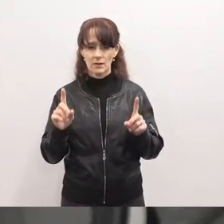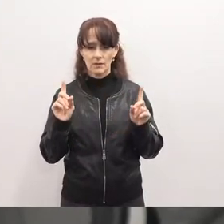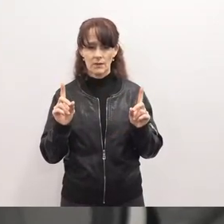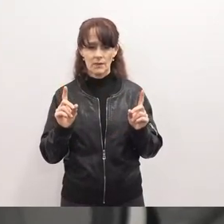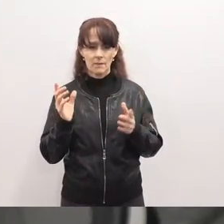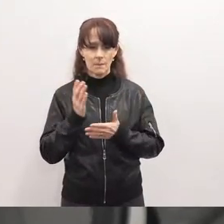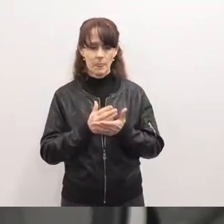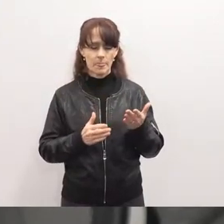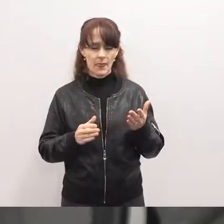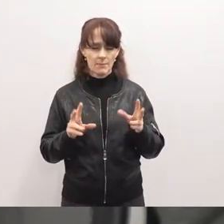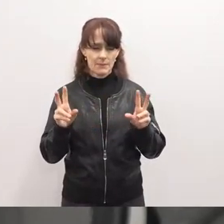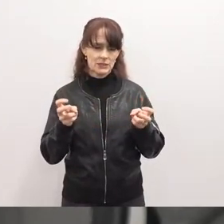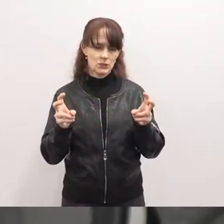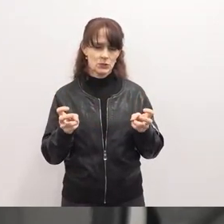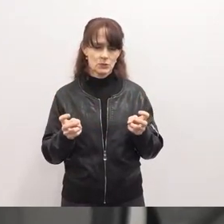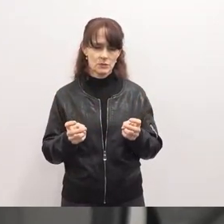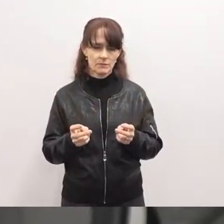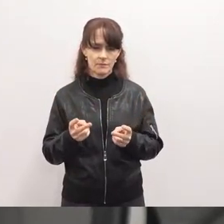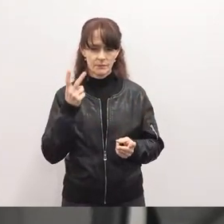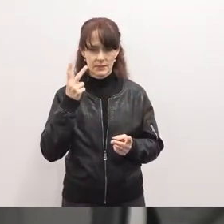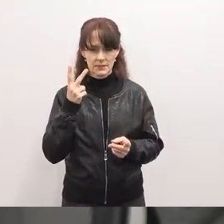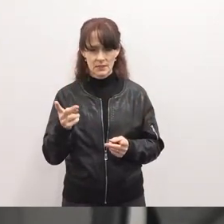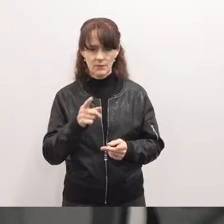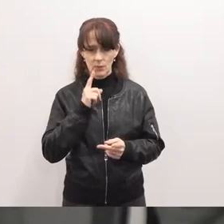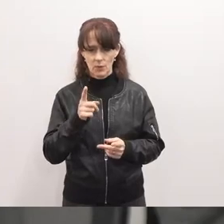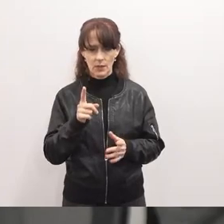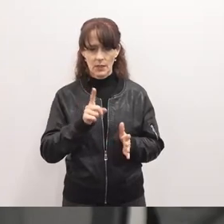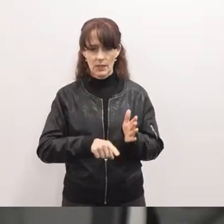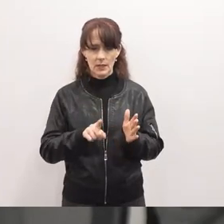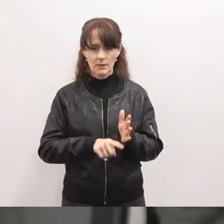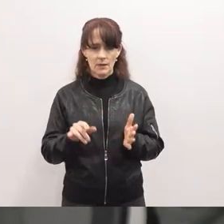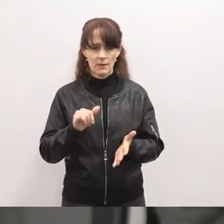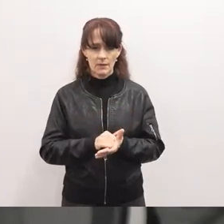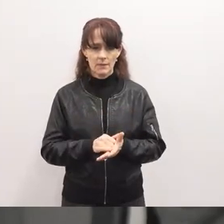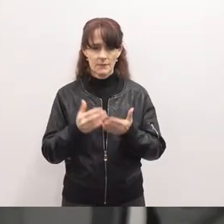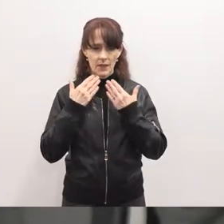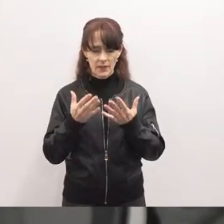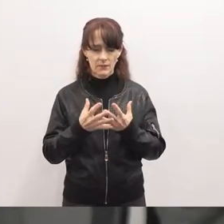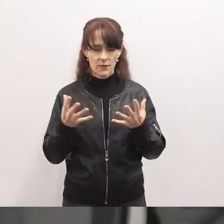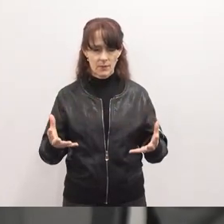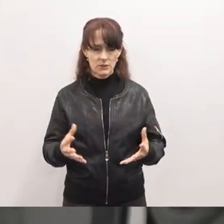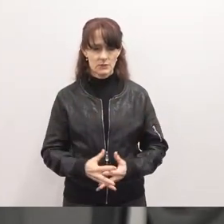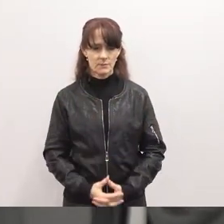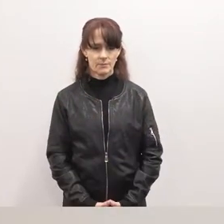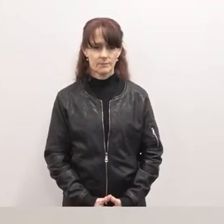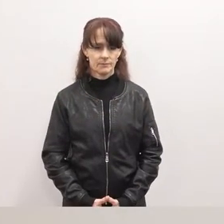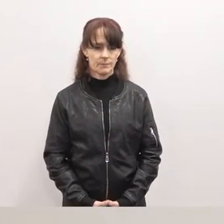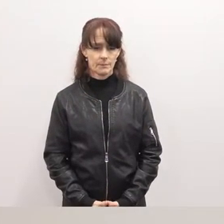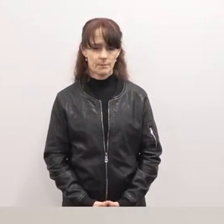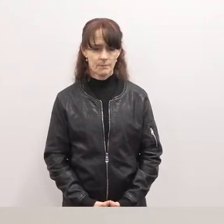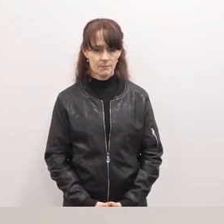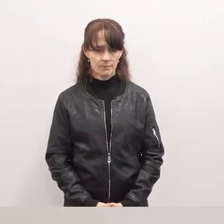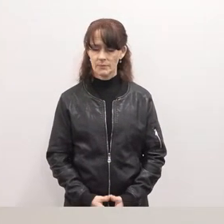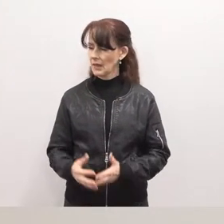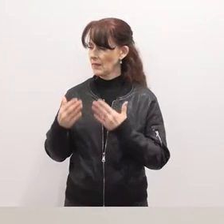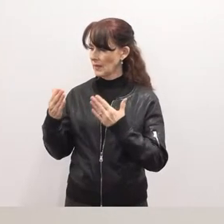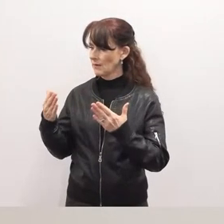some logistical issues, but I'd like to see if we could really look into that. I thank you very much. Thank